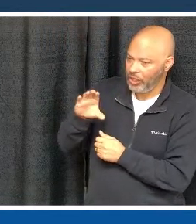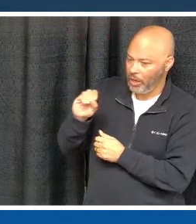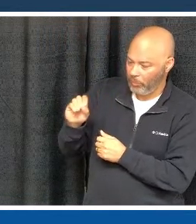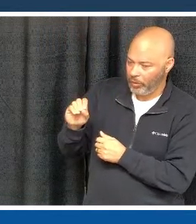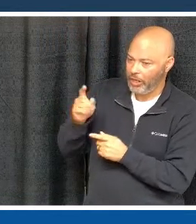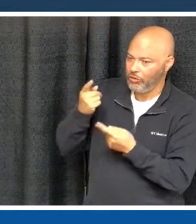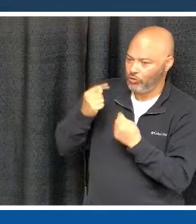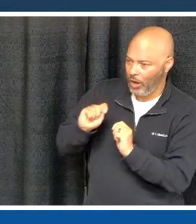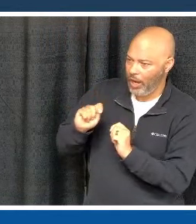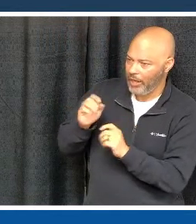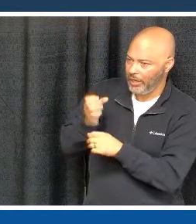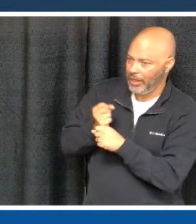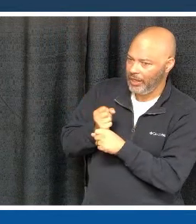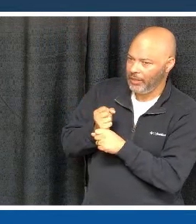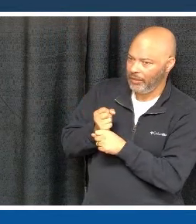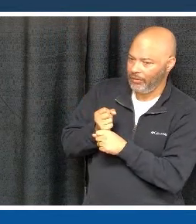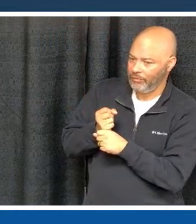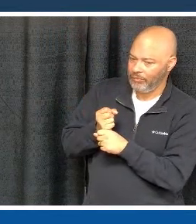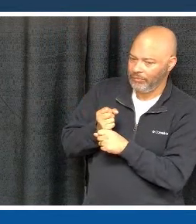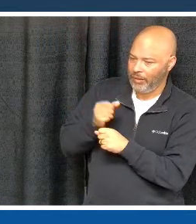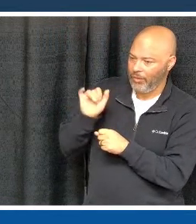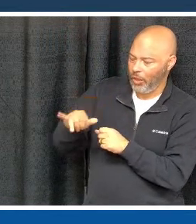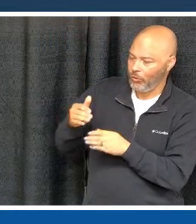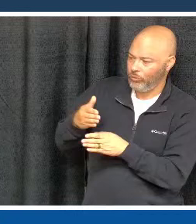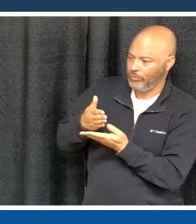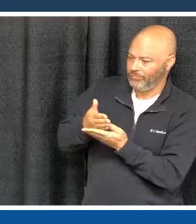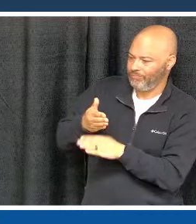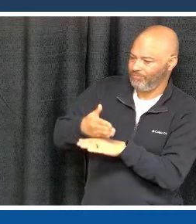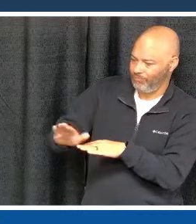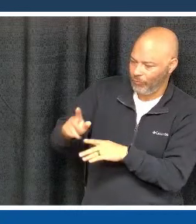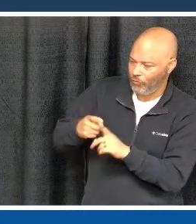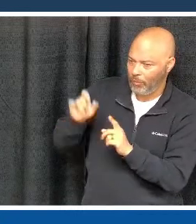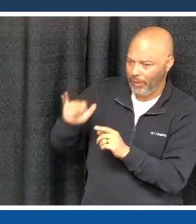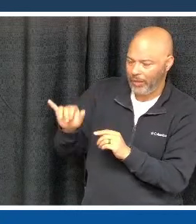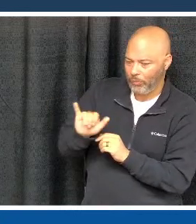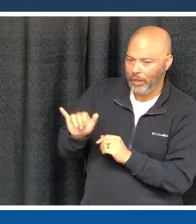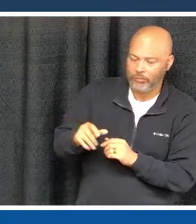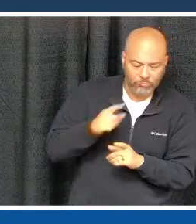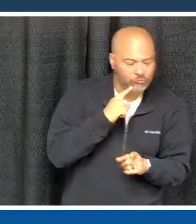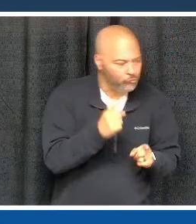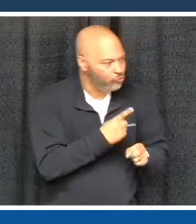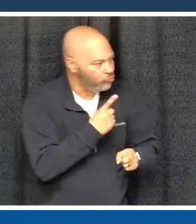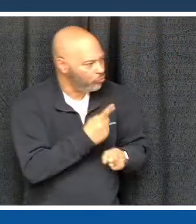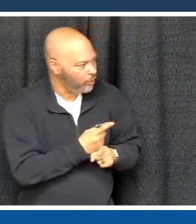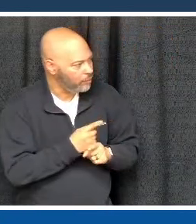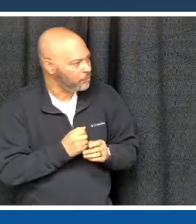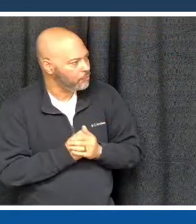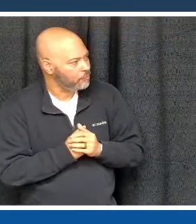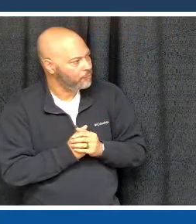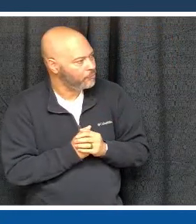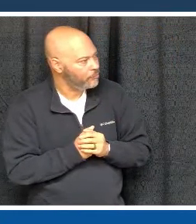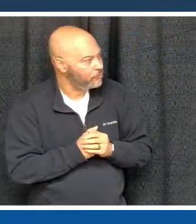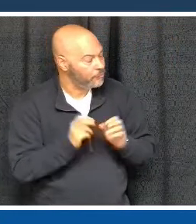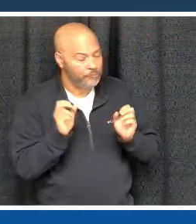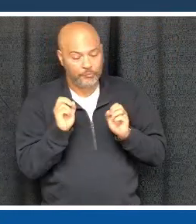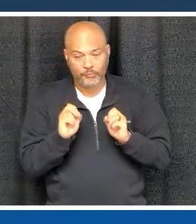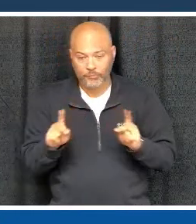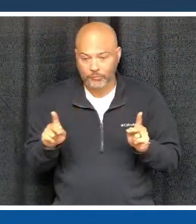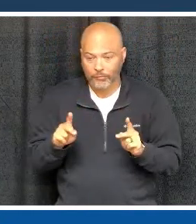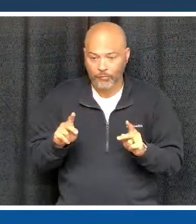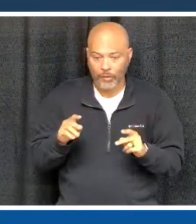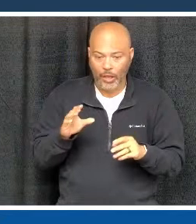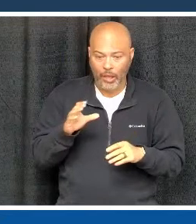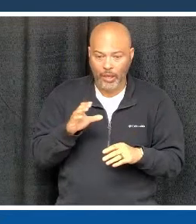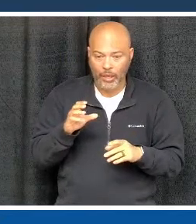And trying to get those released from that as well, correct? That's correct. Okay. All right, Councilperson